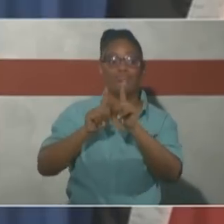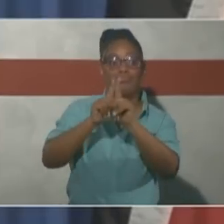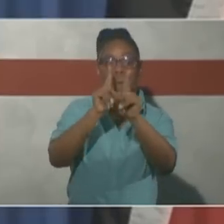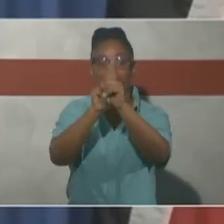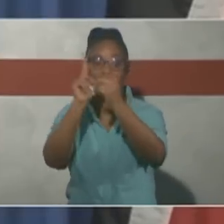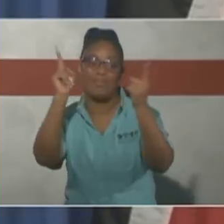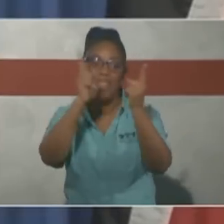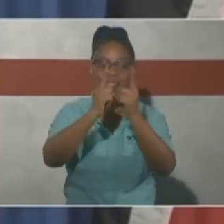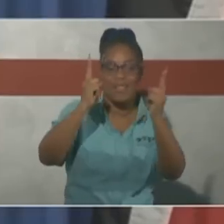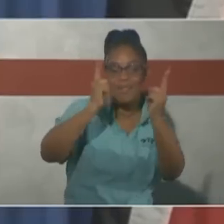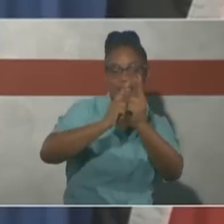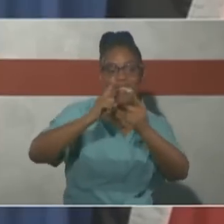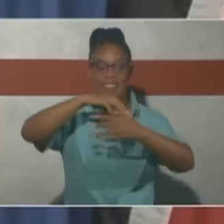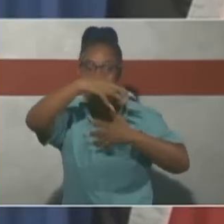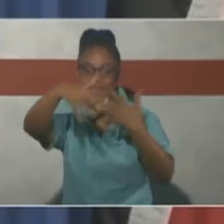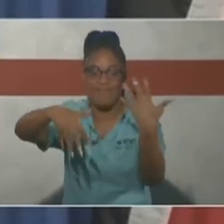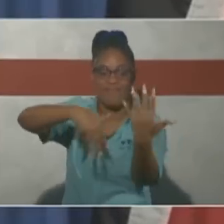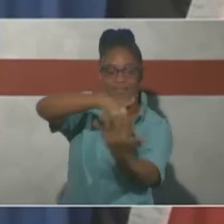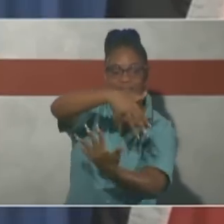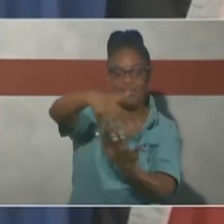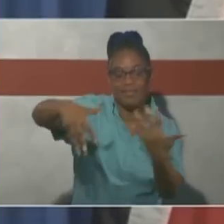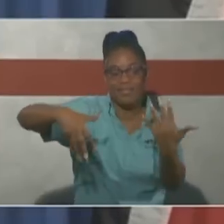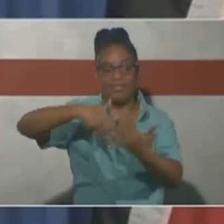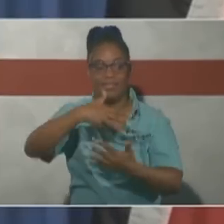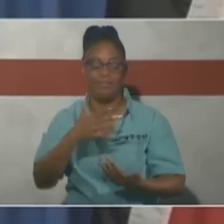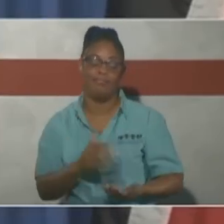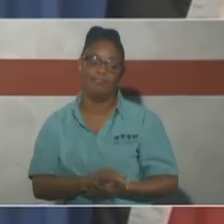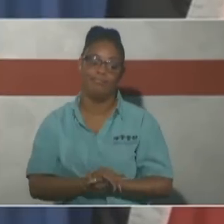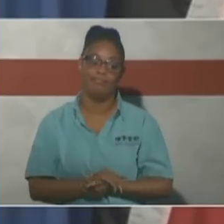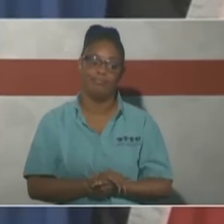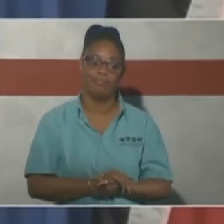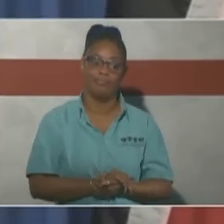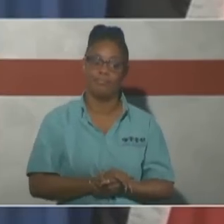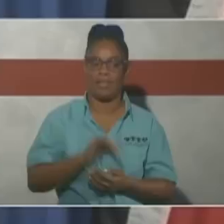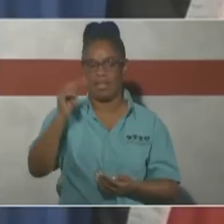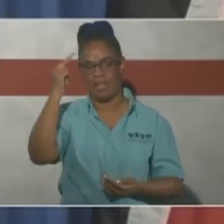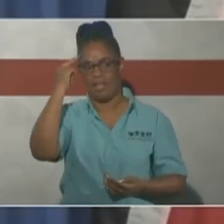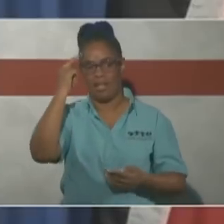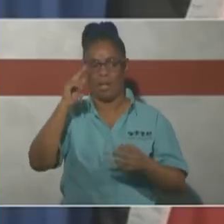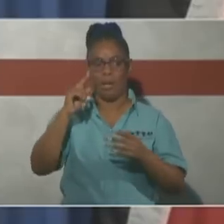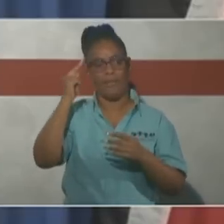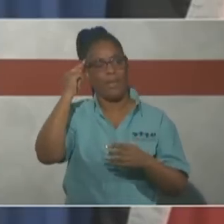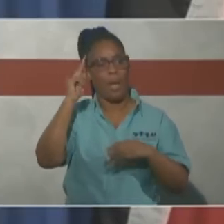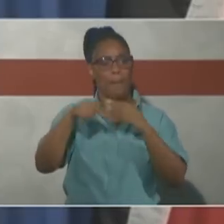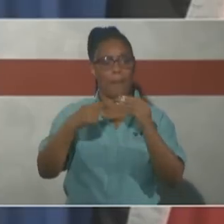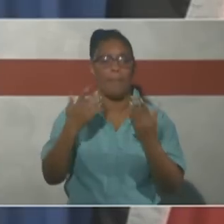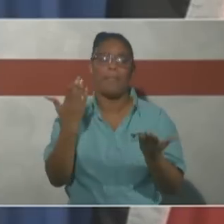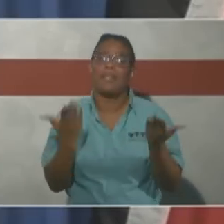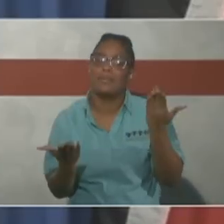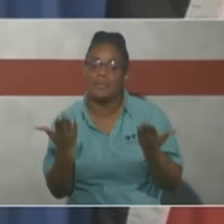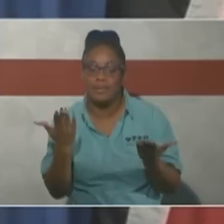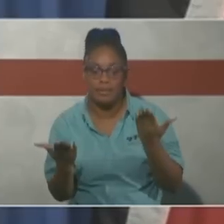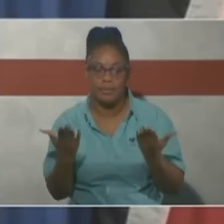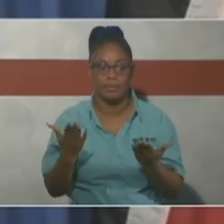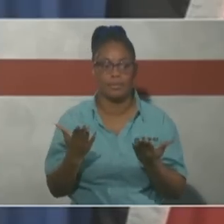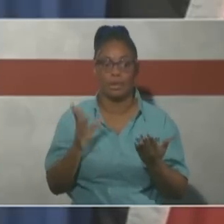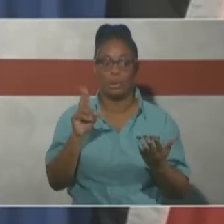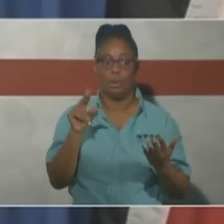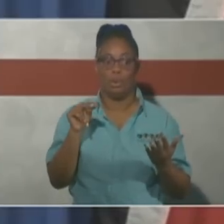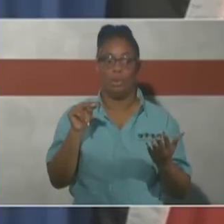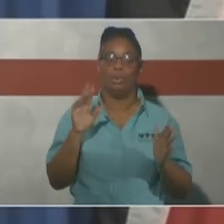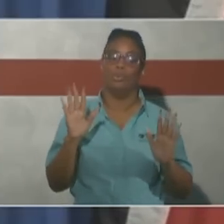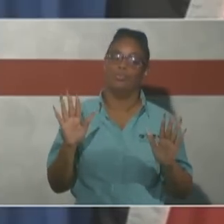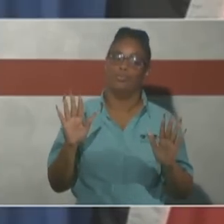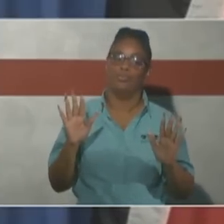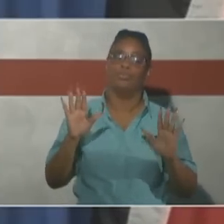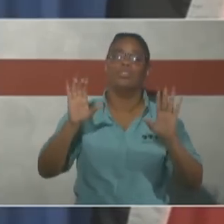we're not there. But we are going into a carnival where the nature of carnival is meeting